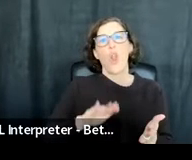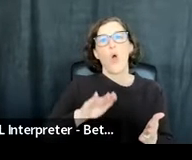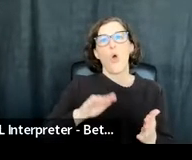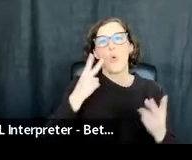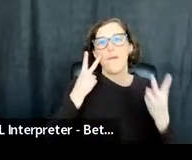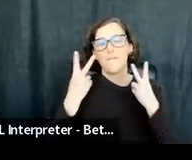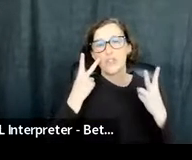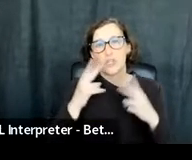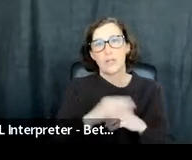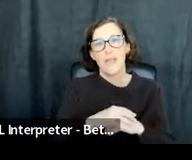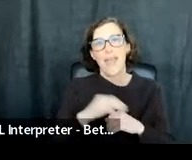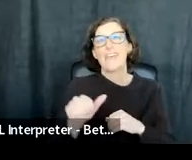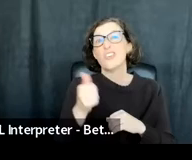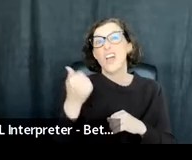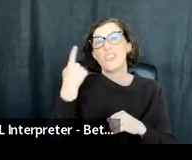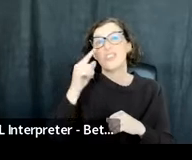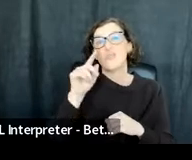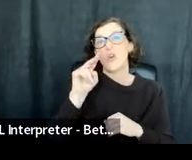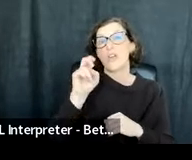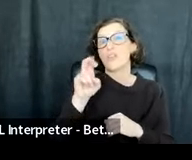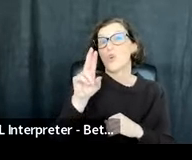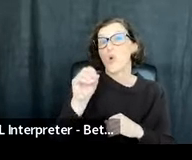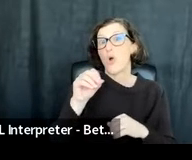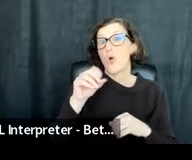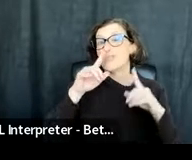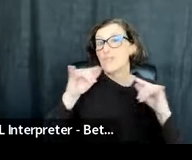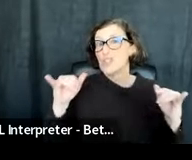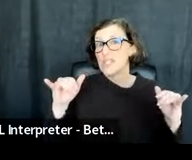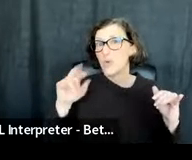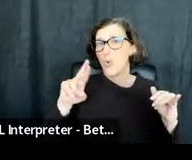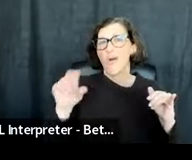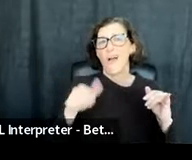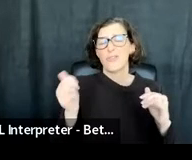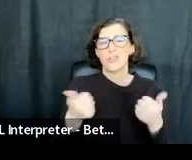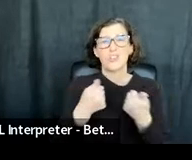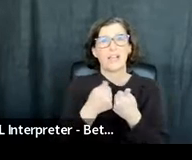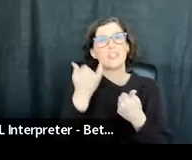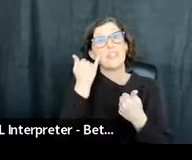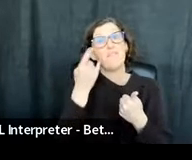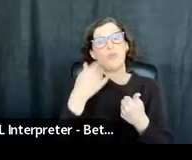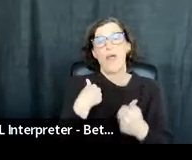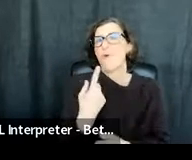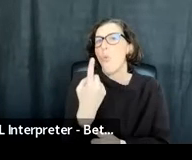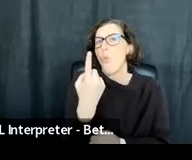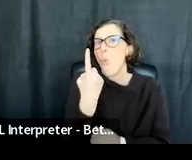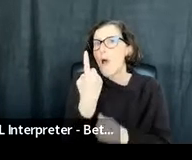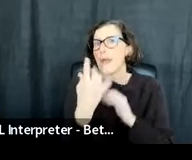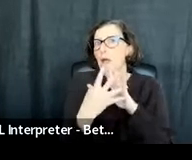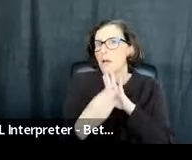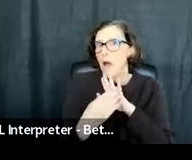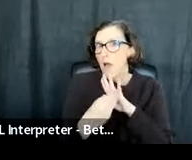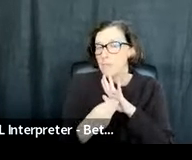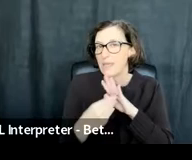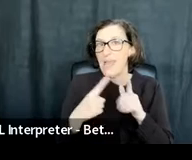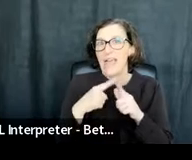for neurodiversity or other challenges. If you can have maybe one copy, and then you're